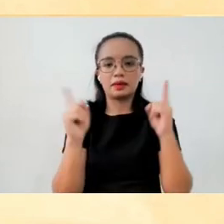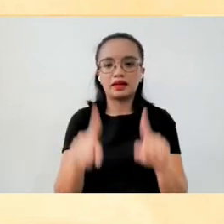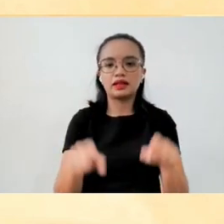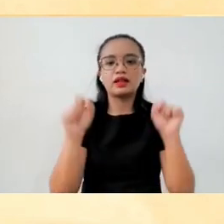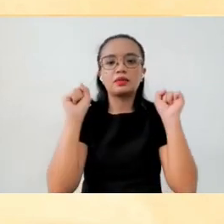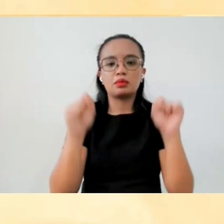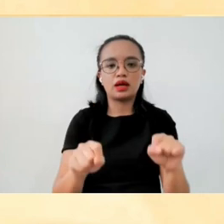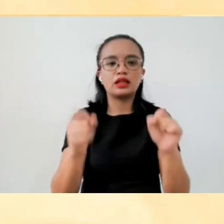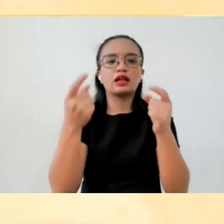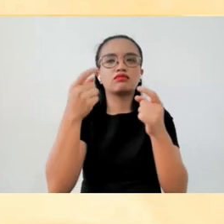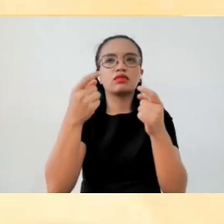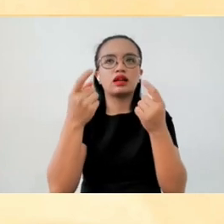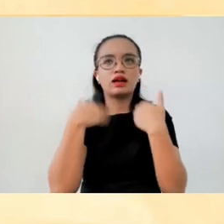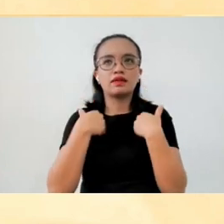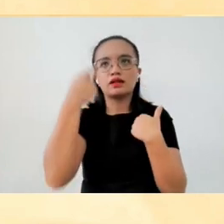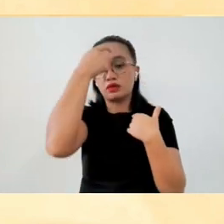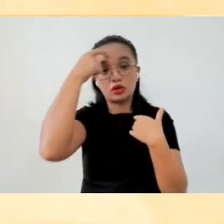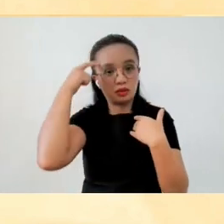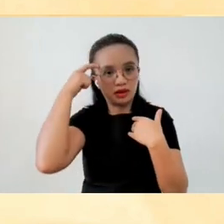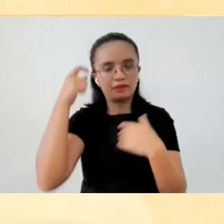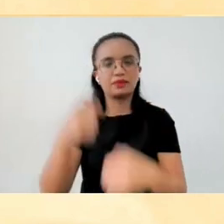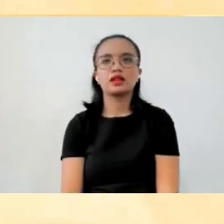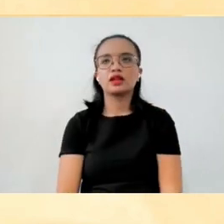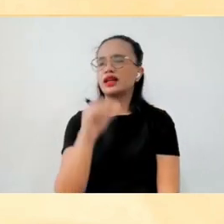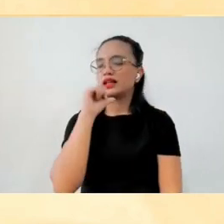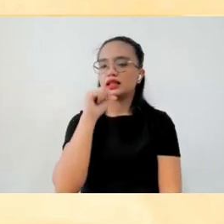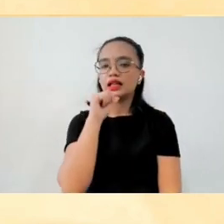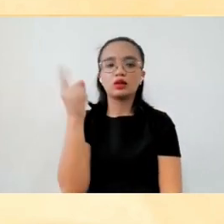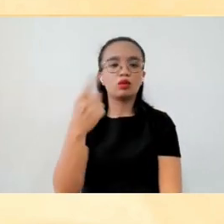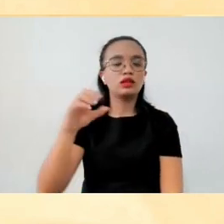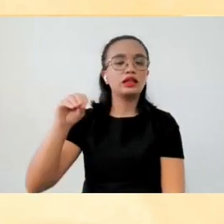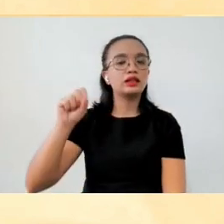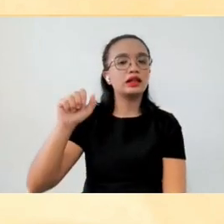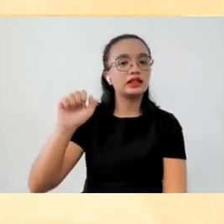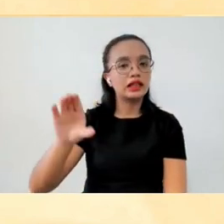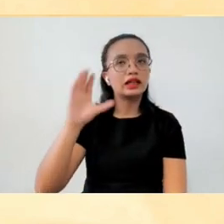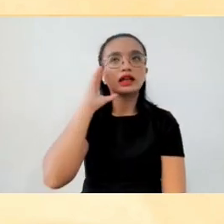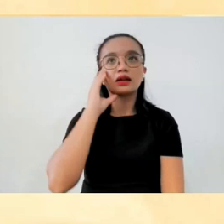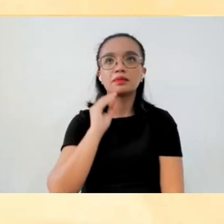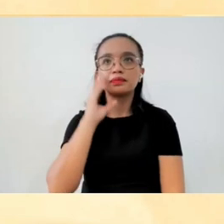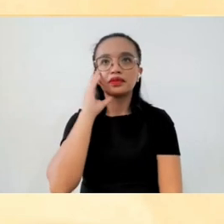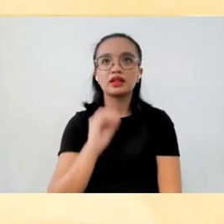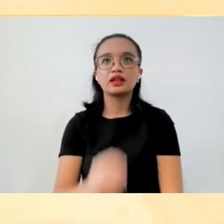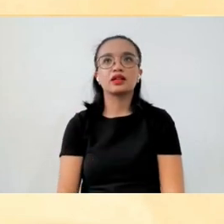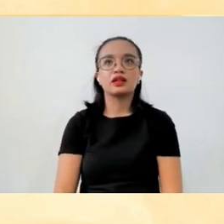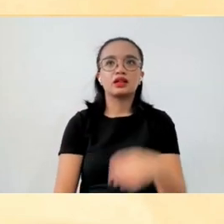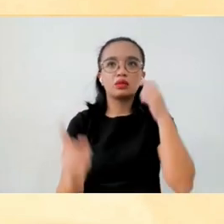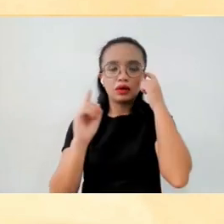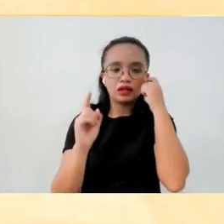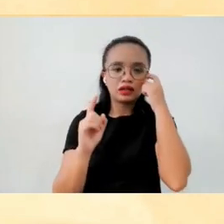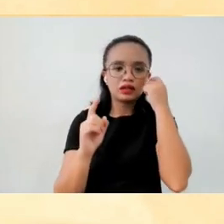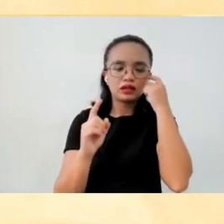cause trauma. But more than, or aside from the OSAIC experience, the